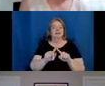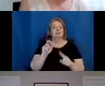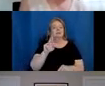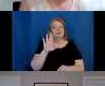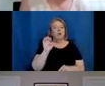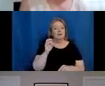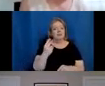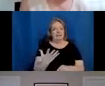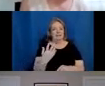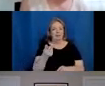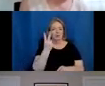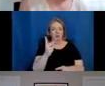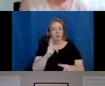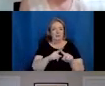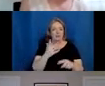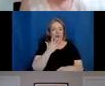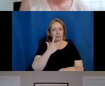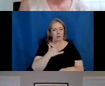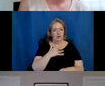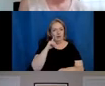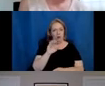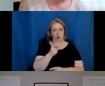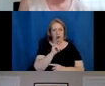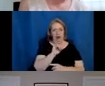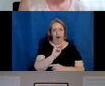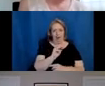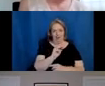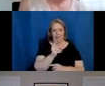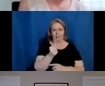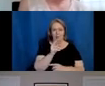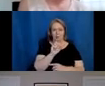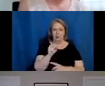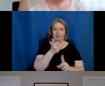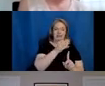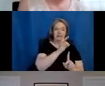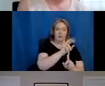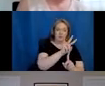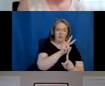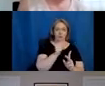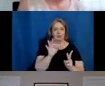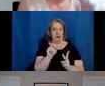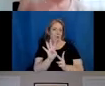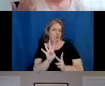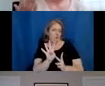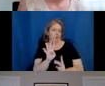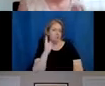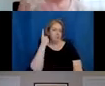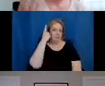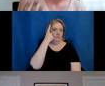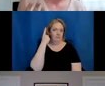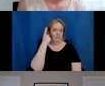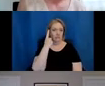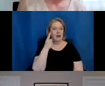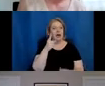provide two dates of birth for Chaim Gross, 1902 and 1904. And this person is wondering if there were 2 years added when